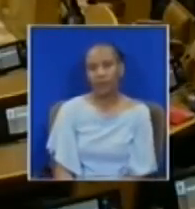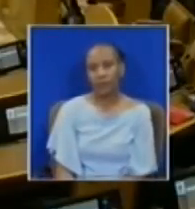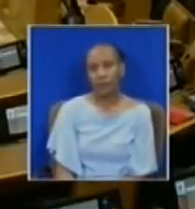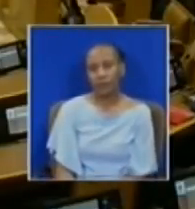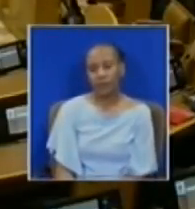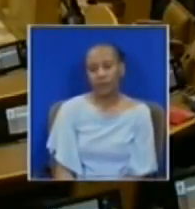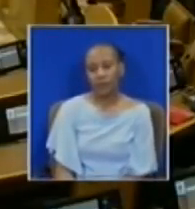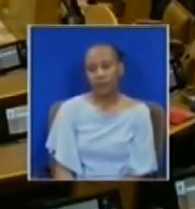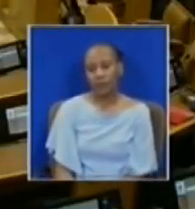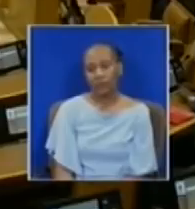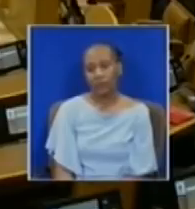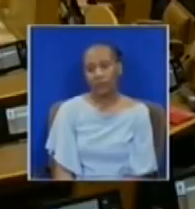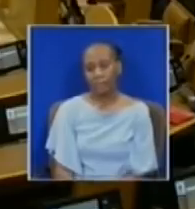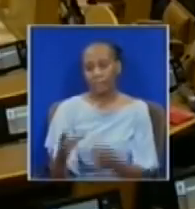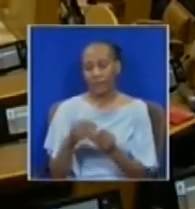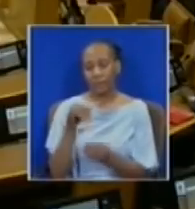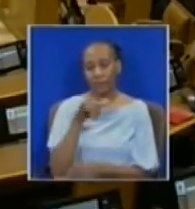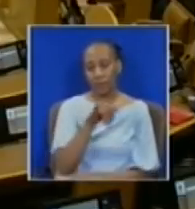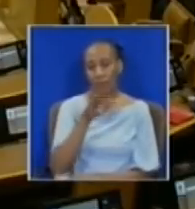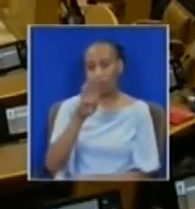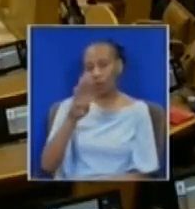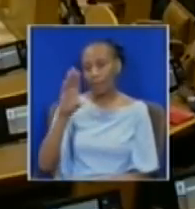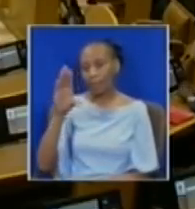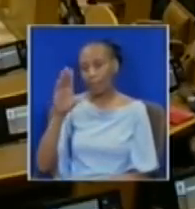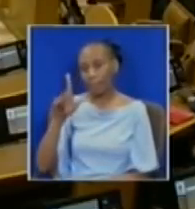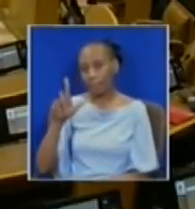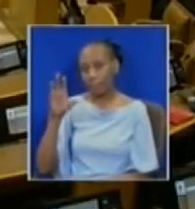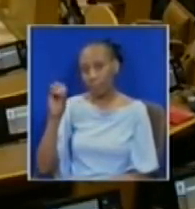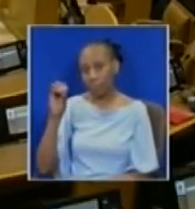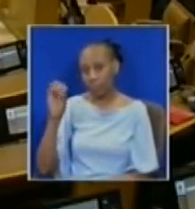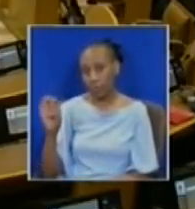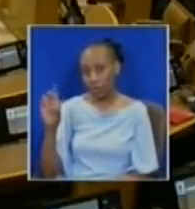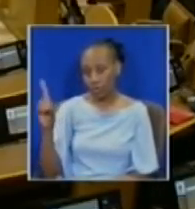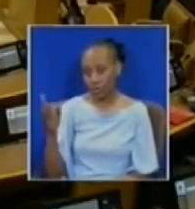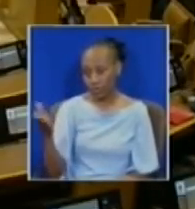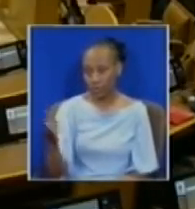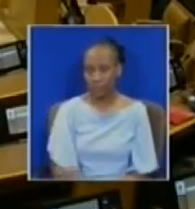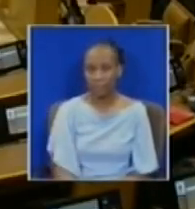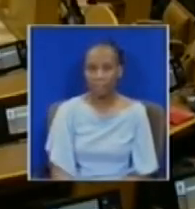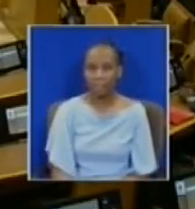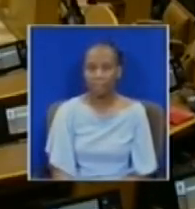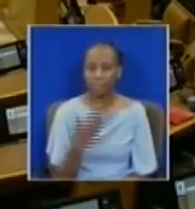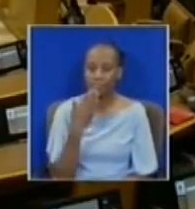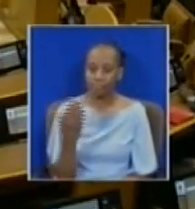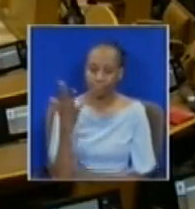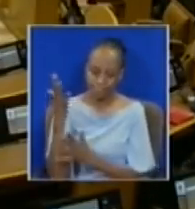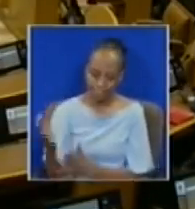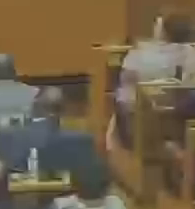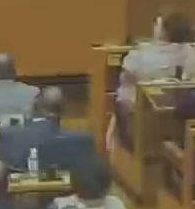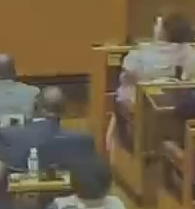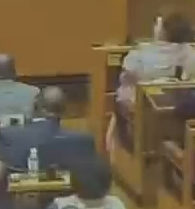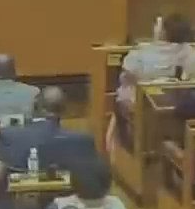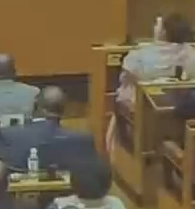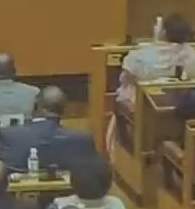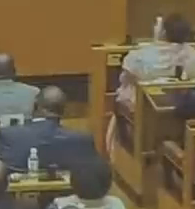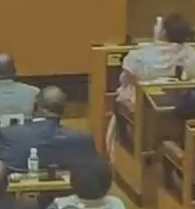Ramaphosa, they come and answer questions and they have to face the music in Parliament. And I think they'd want to see their ministers doing the same thing. We'll leave it there.